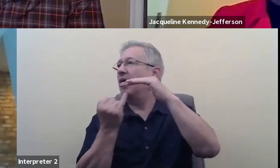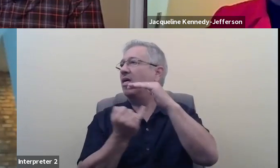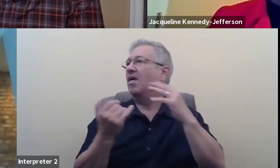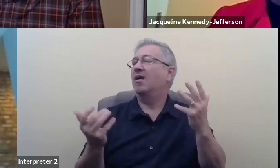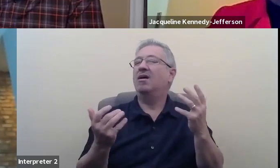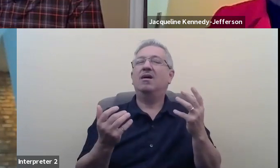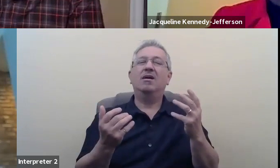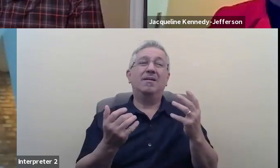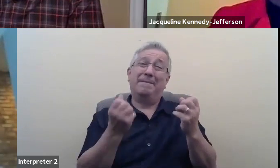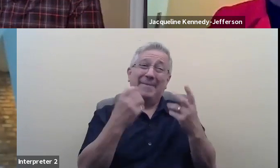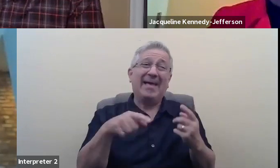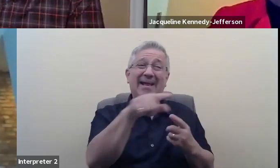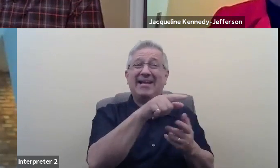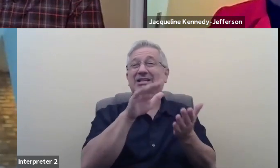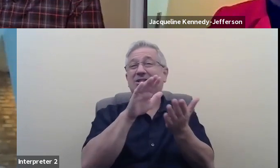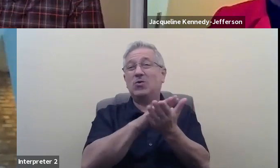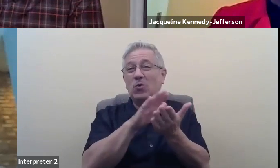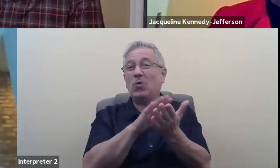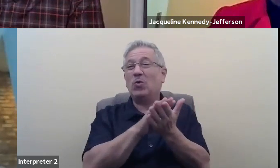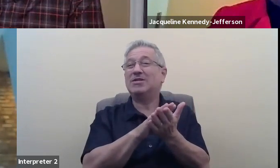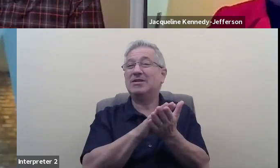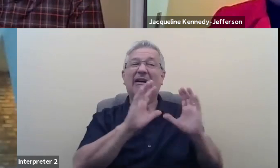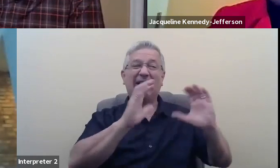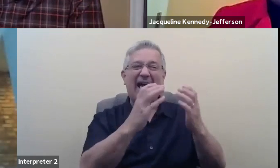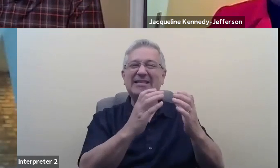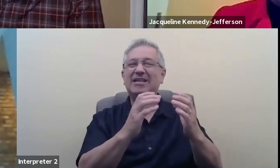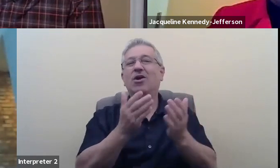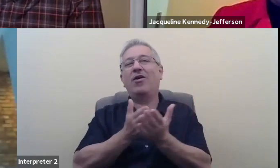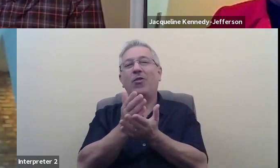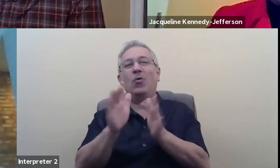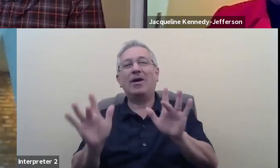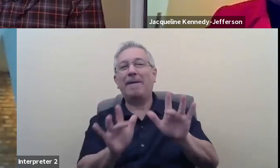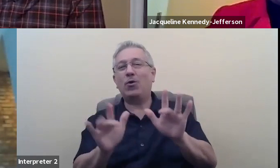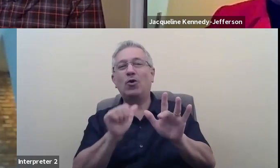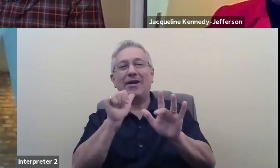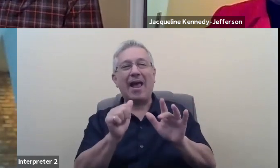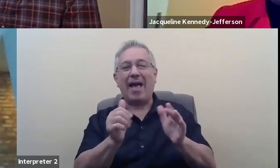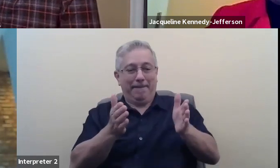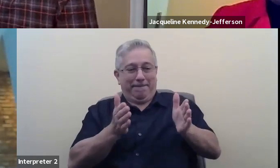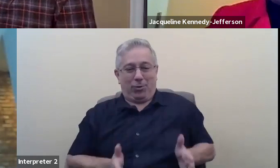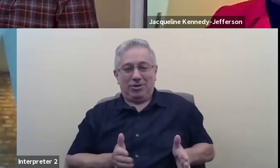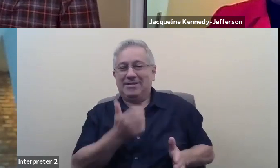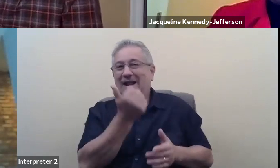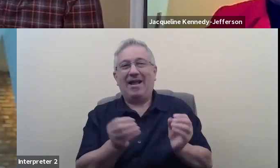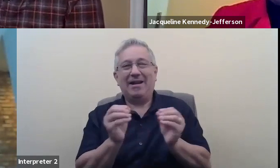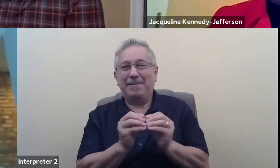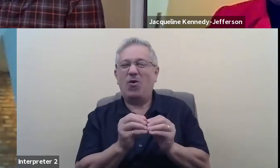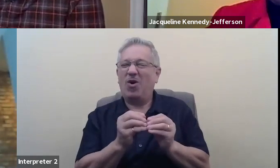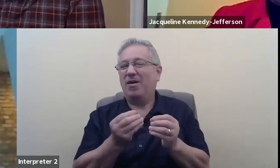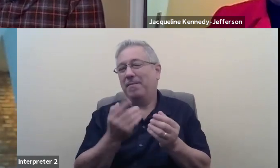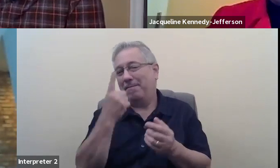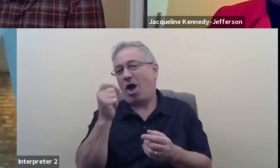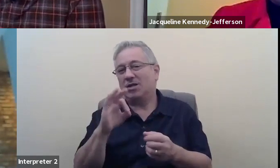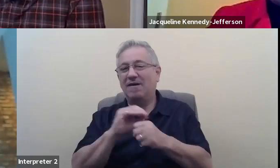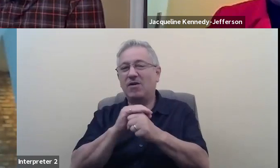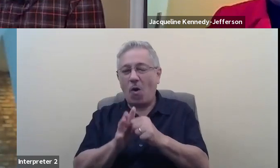virtual classes. And students, even if they're on ground, because of restrictions, they have to then make their way back basically to